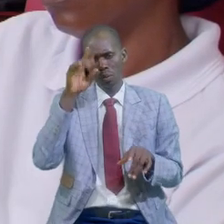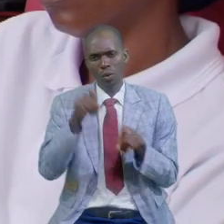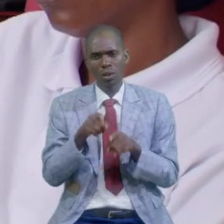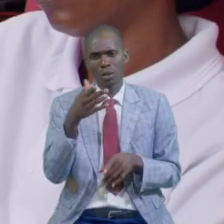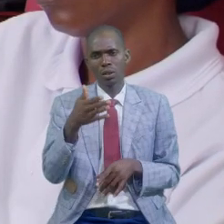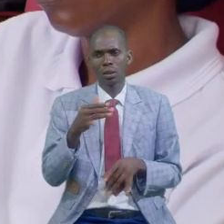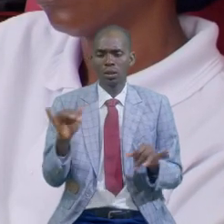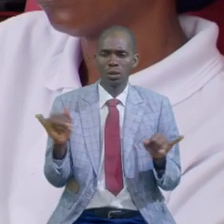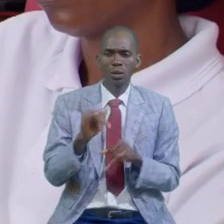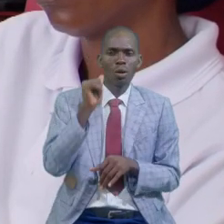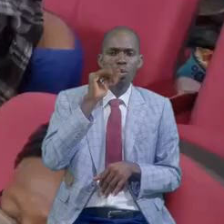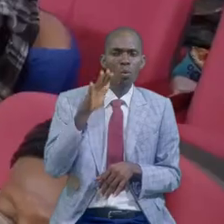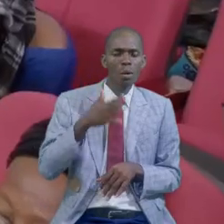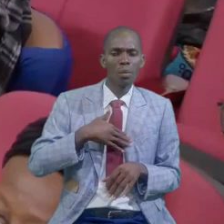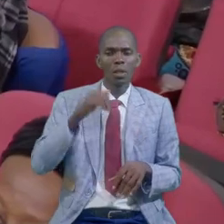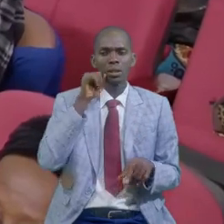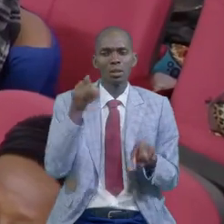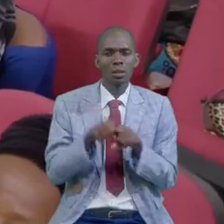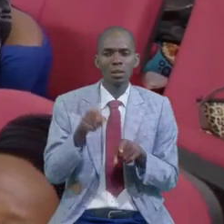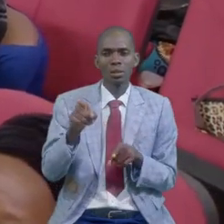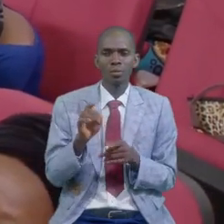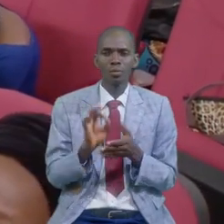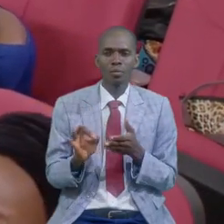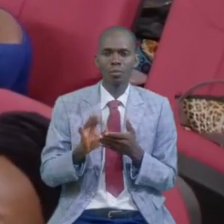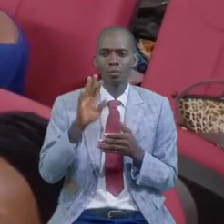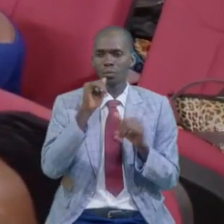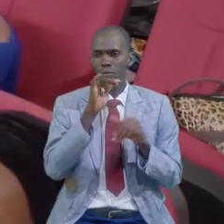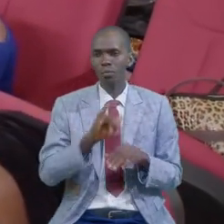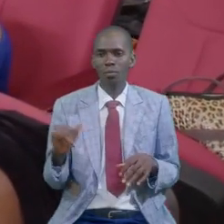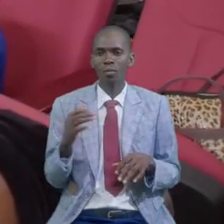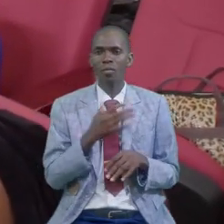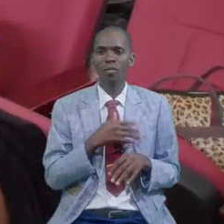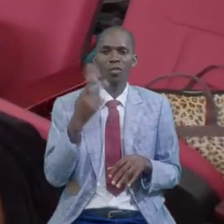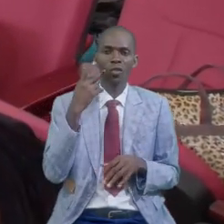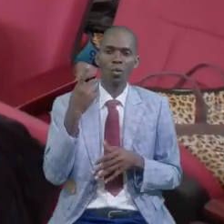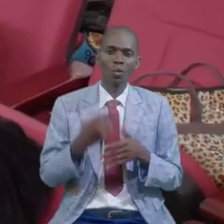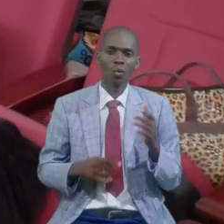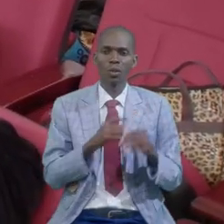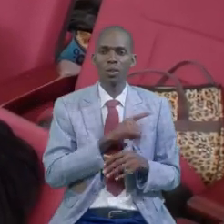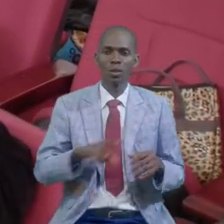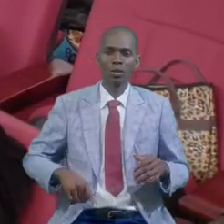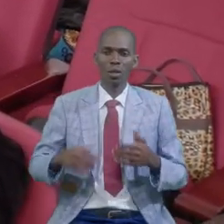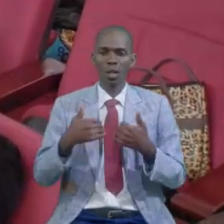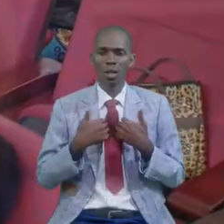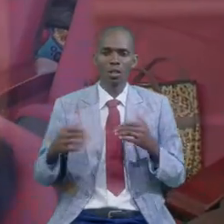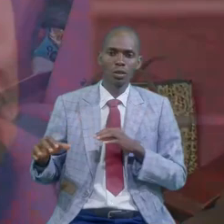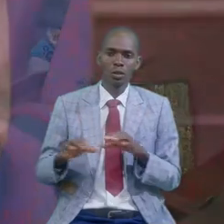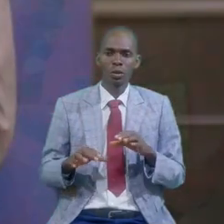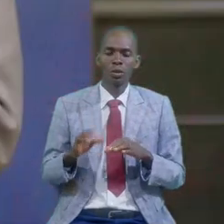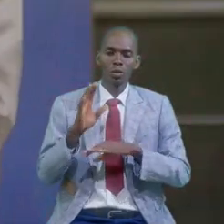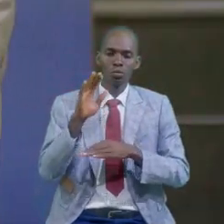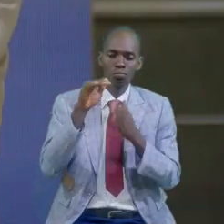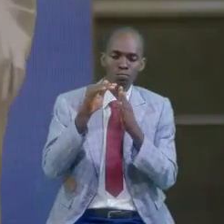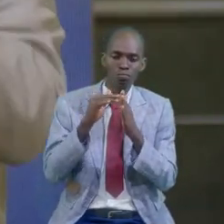sister there, count your blessings and see what the Lord has done. Name them one by one and see what God